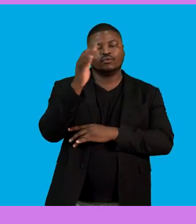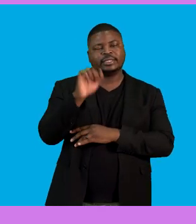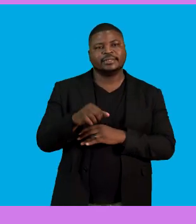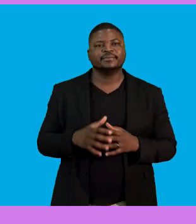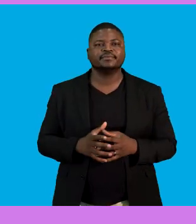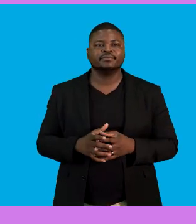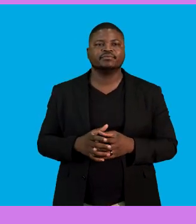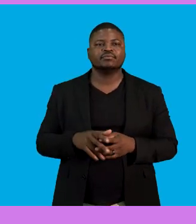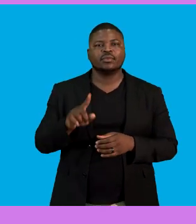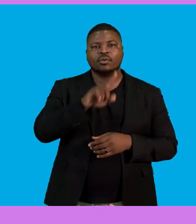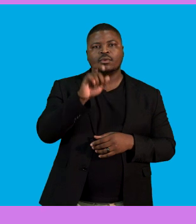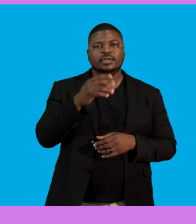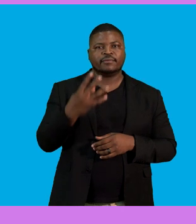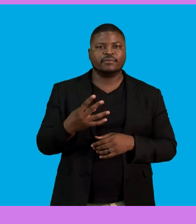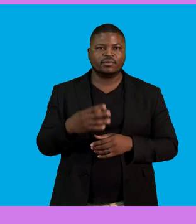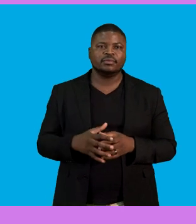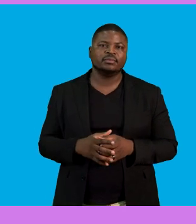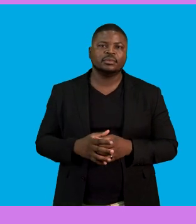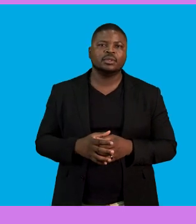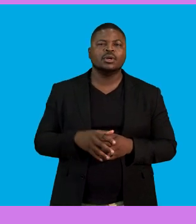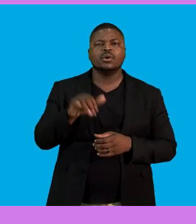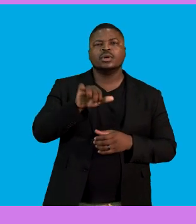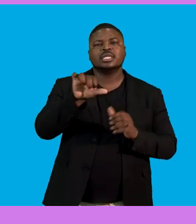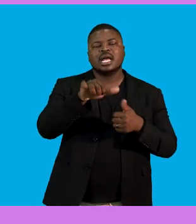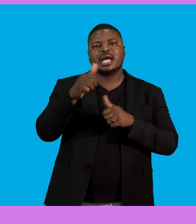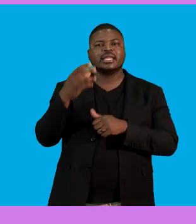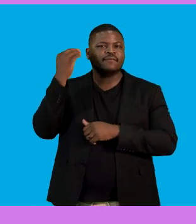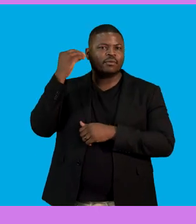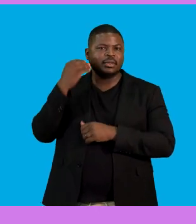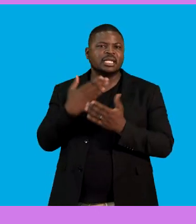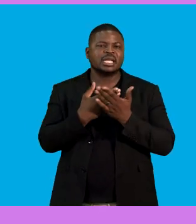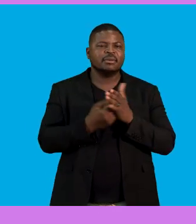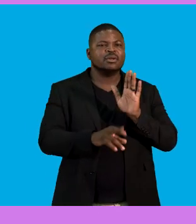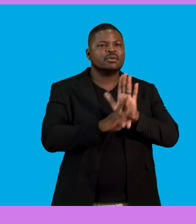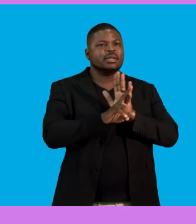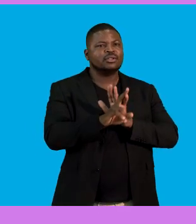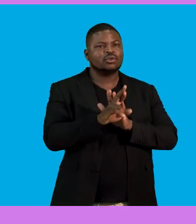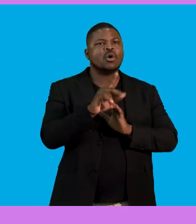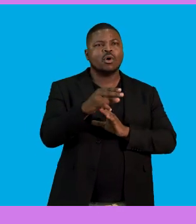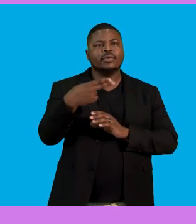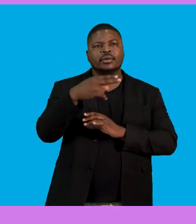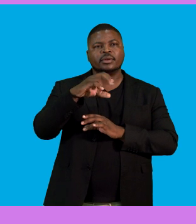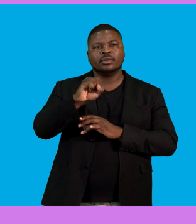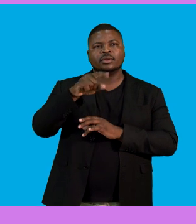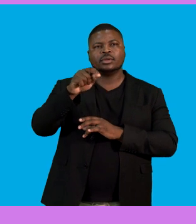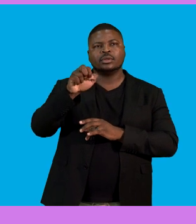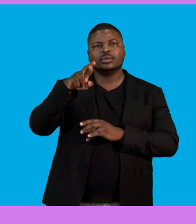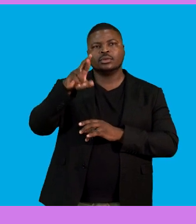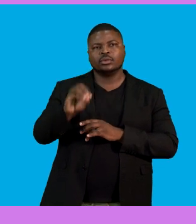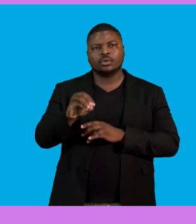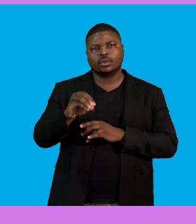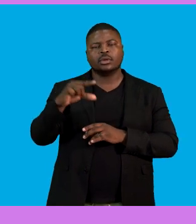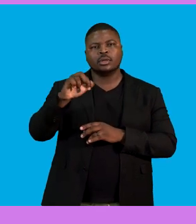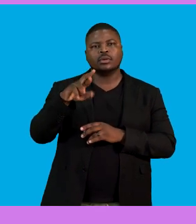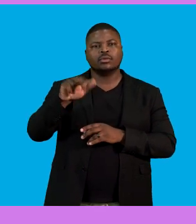trees. Question 4, which other information can be represented on a histogram? Name any two. So